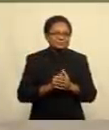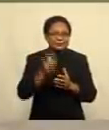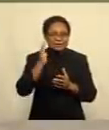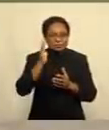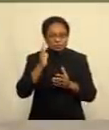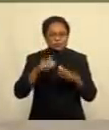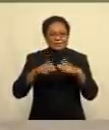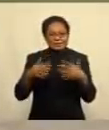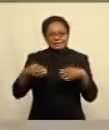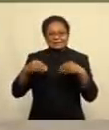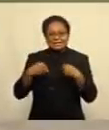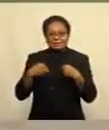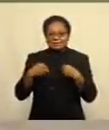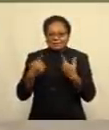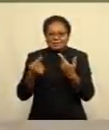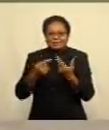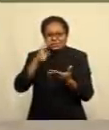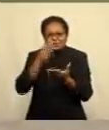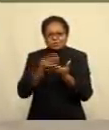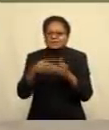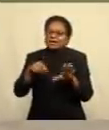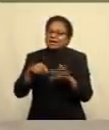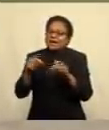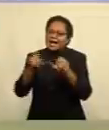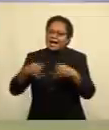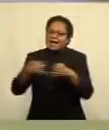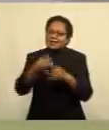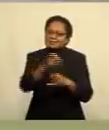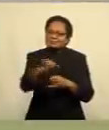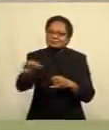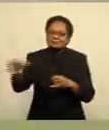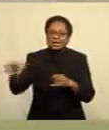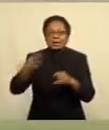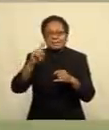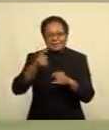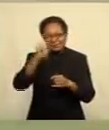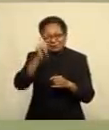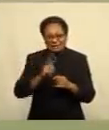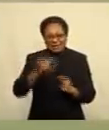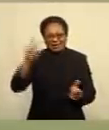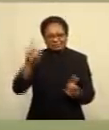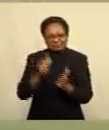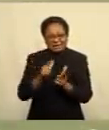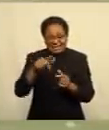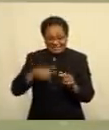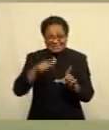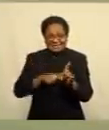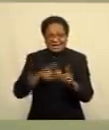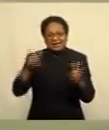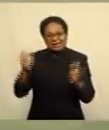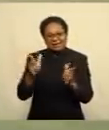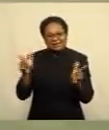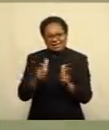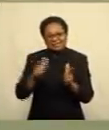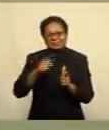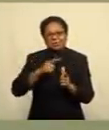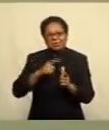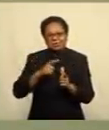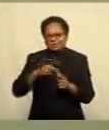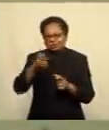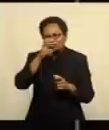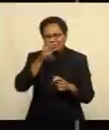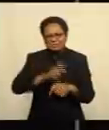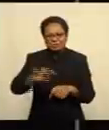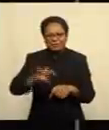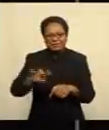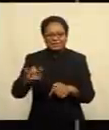students from neighboring islands. However, the number dropped this year due to border closures. Chosaya Nanunga, FBC